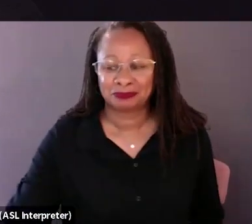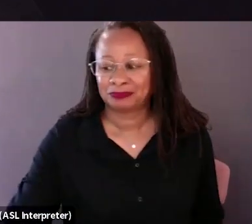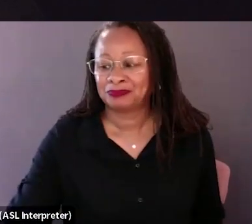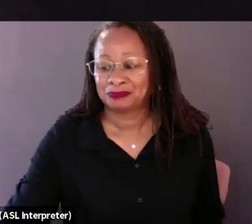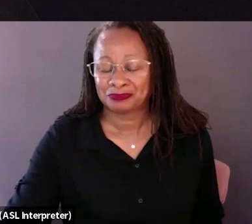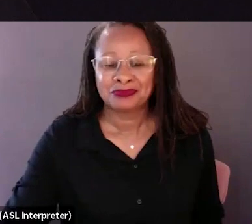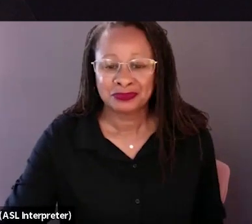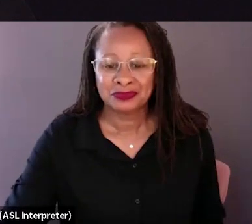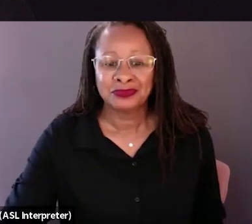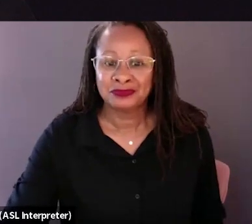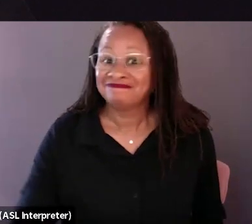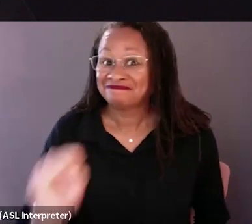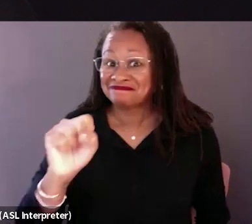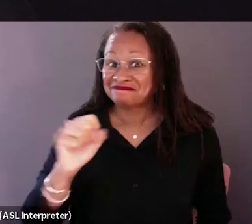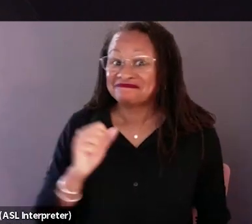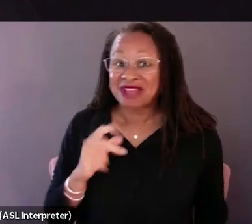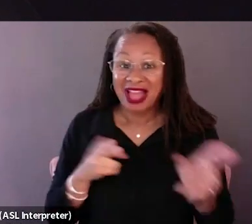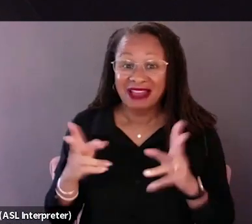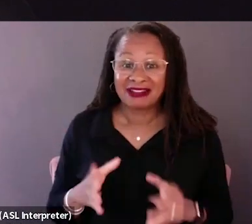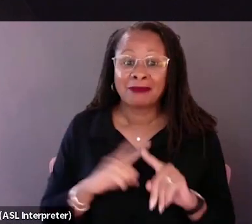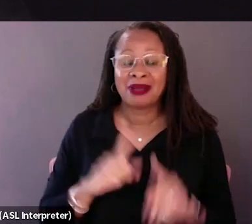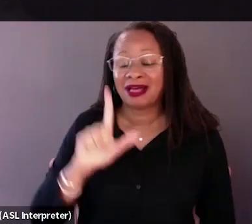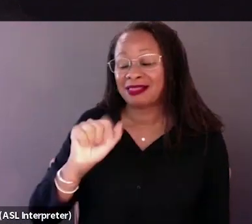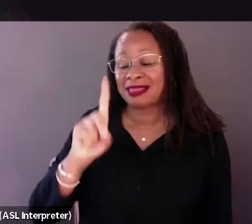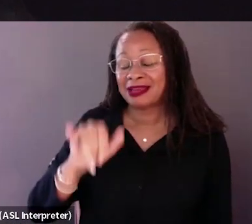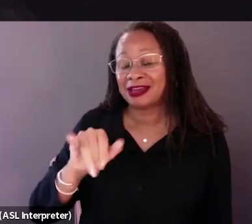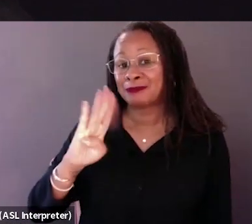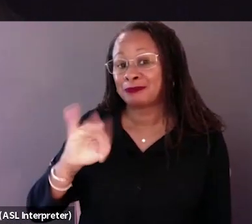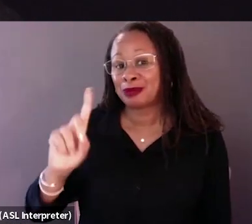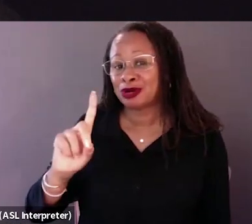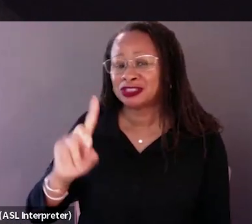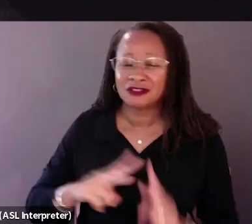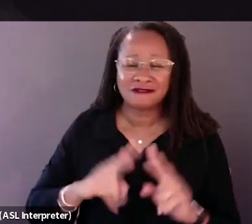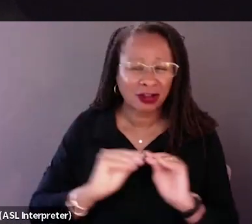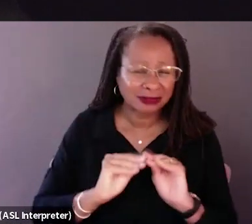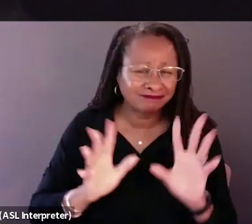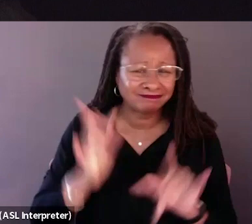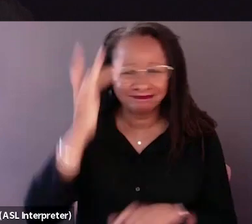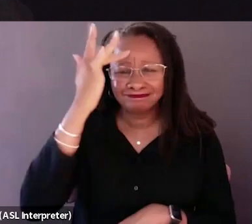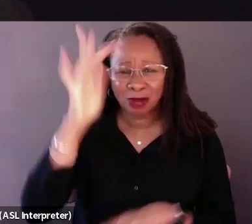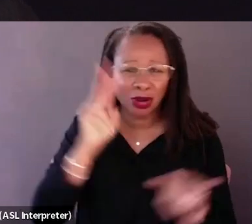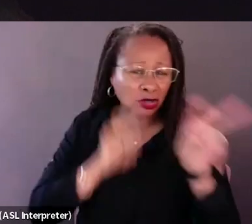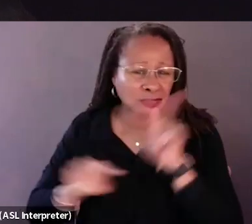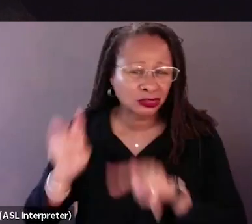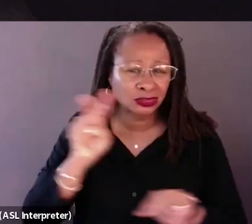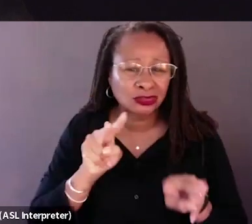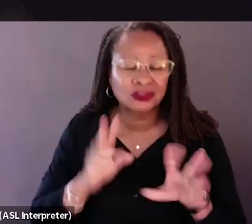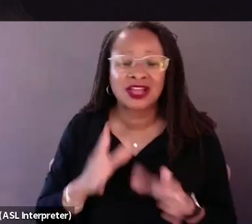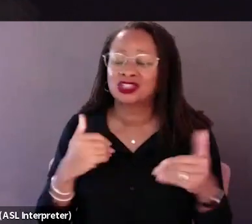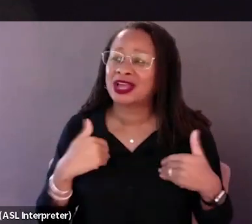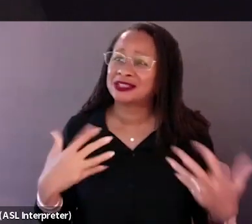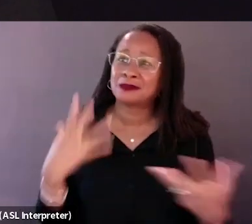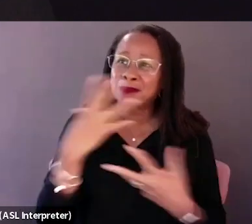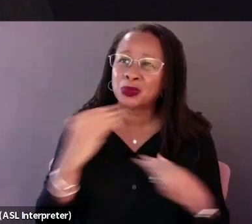It was that. It was also Lady Bird is such an astute observer, and she has such a lyrical way